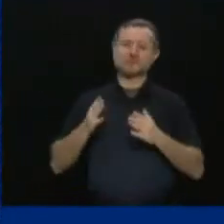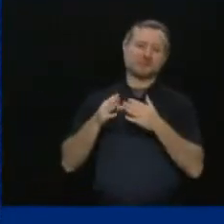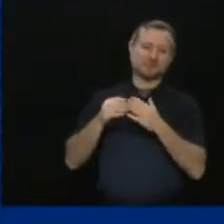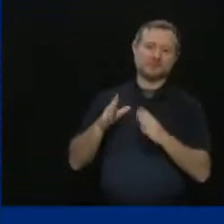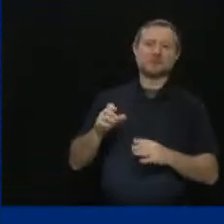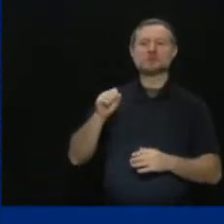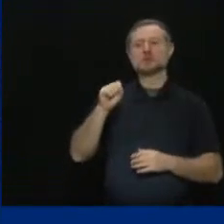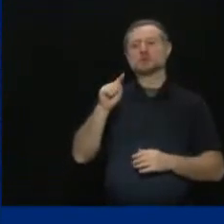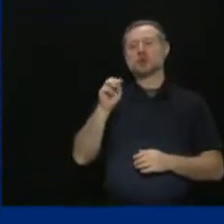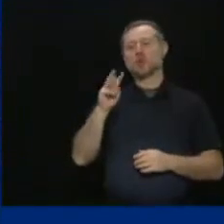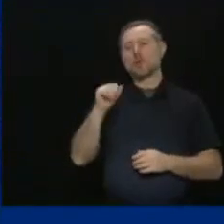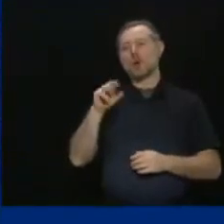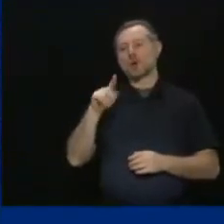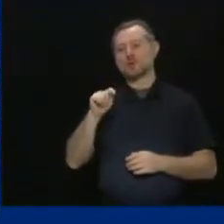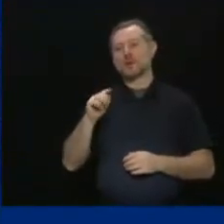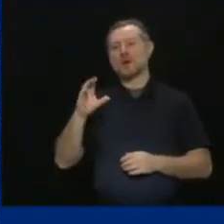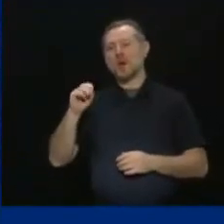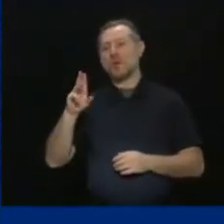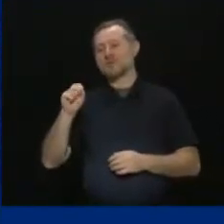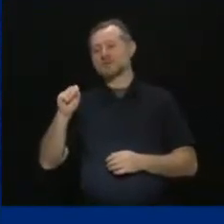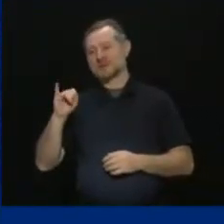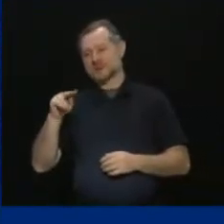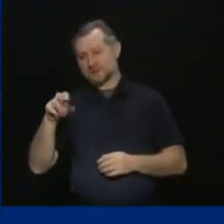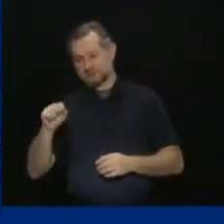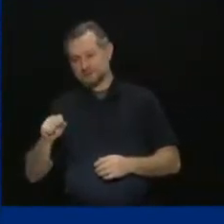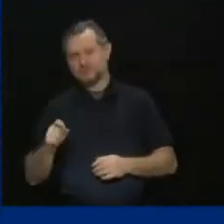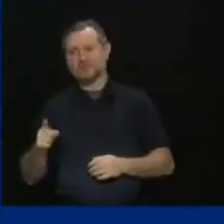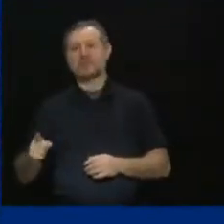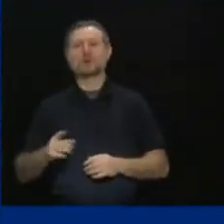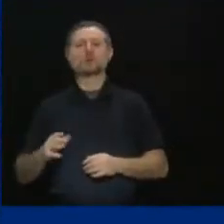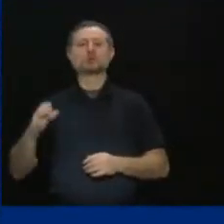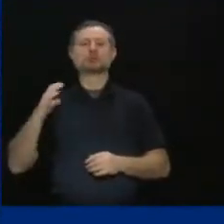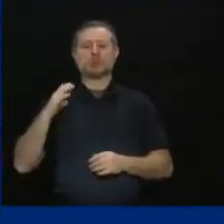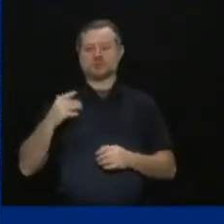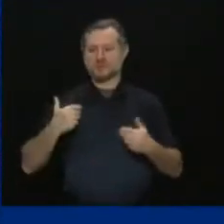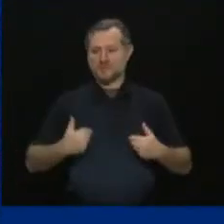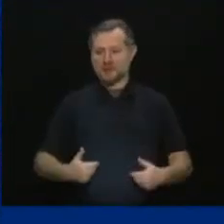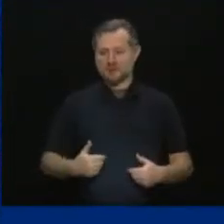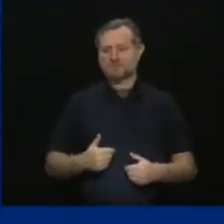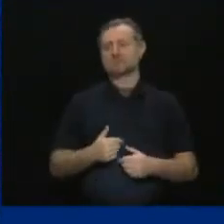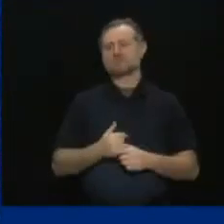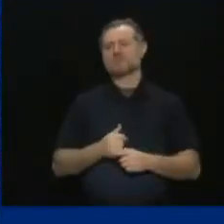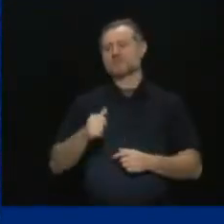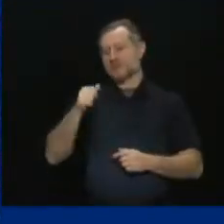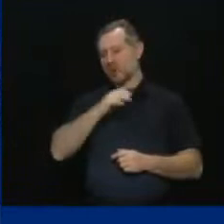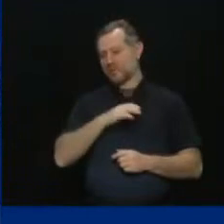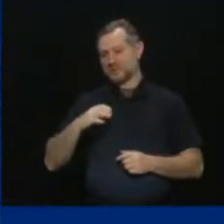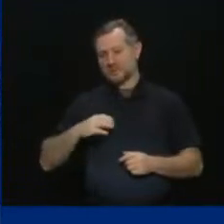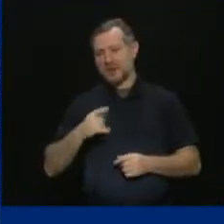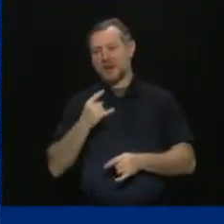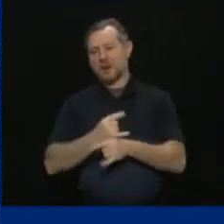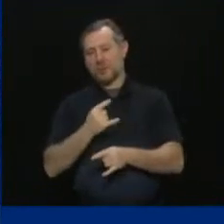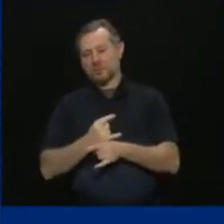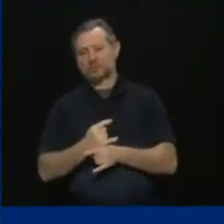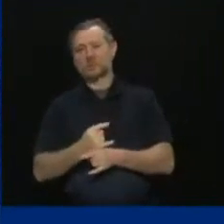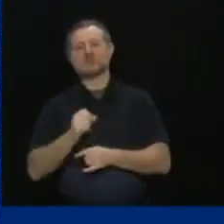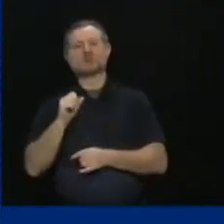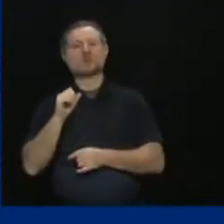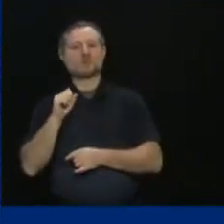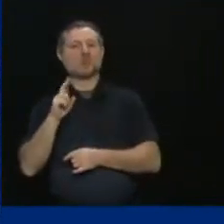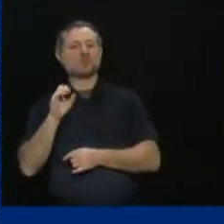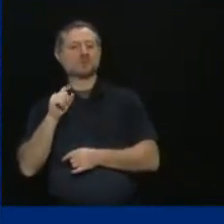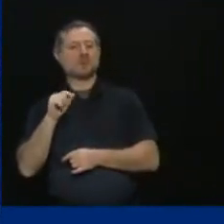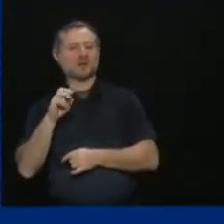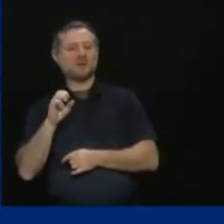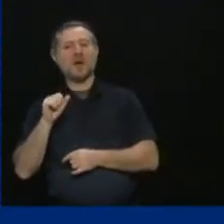leadership and entrusting me to chair the Committee on Alcoholism and Substance Abuse. I take that very seriously, and